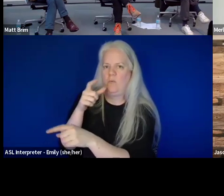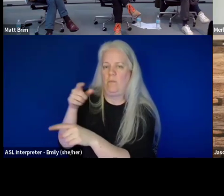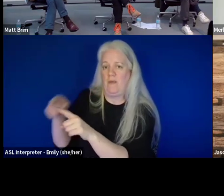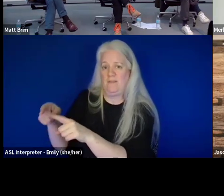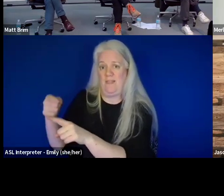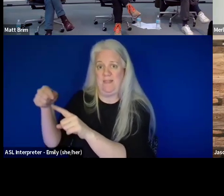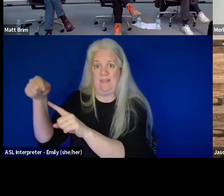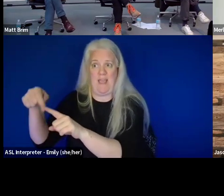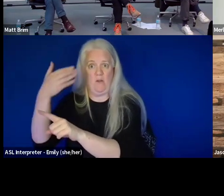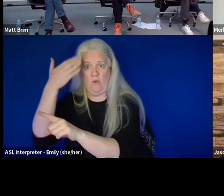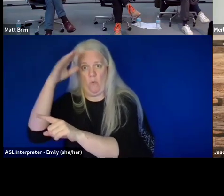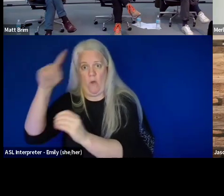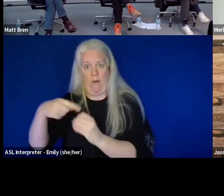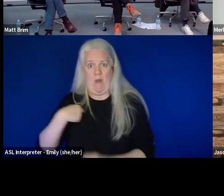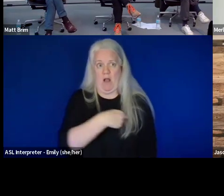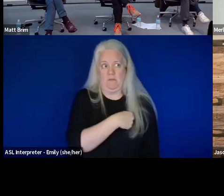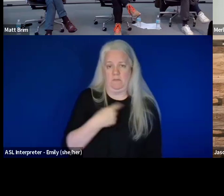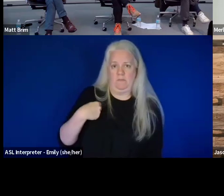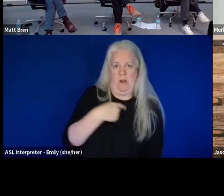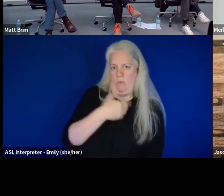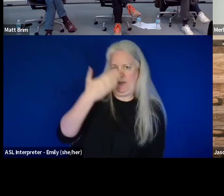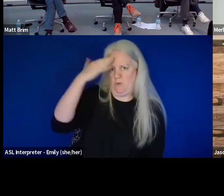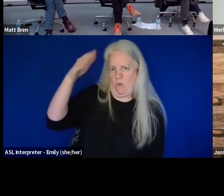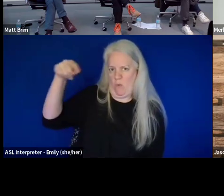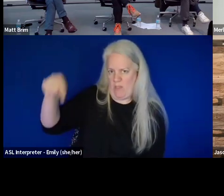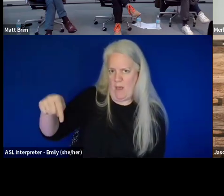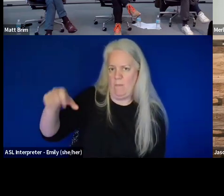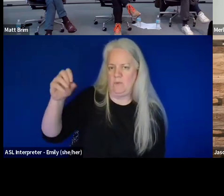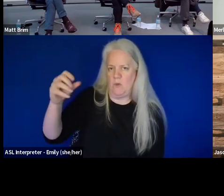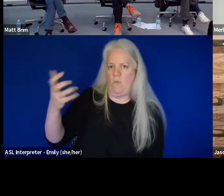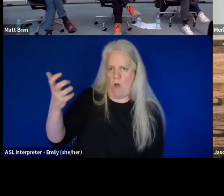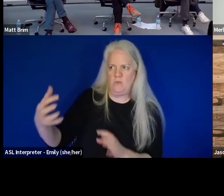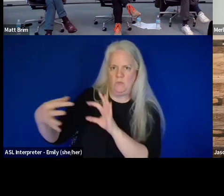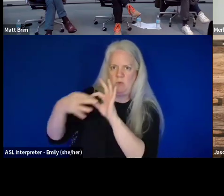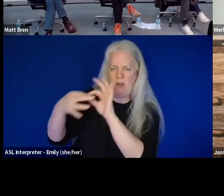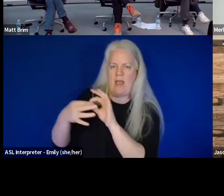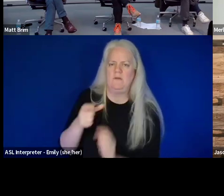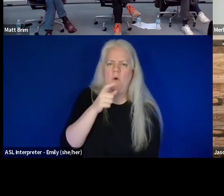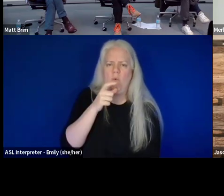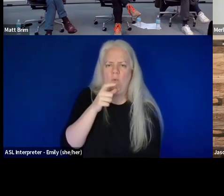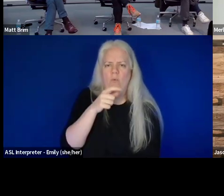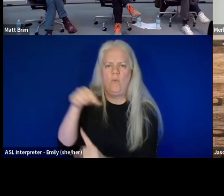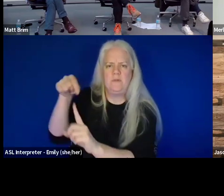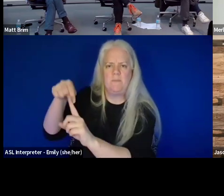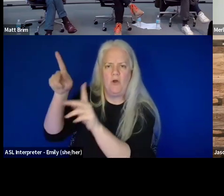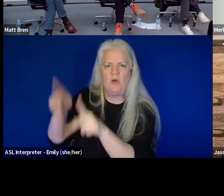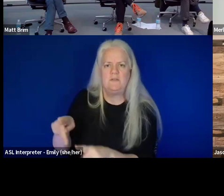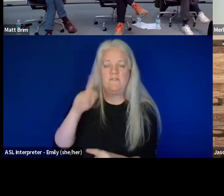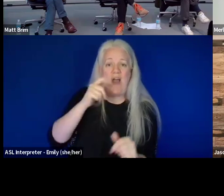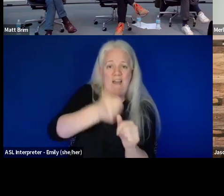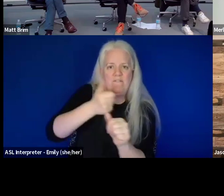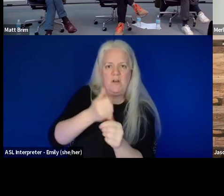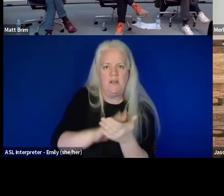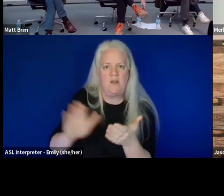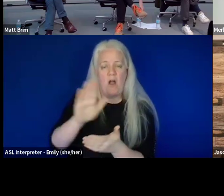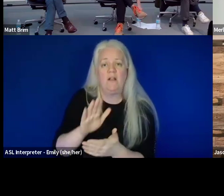either, right? We're trying to start something. And we also know there's been work on different campuses, right? In the Bronx was a